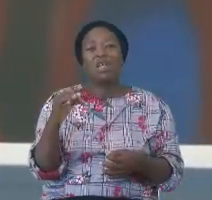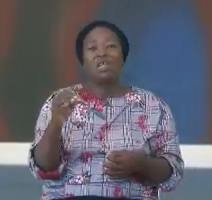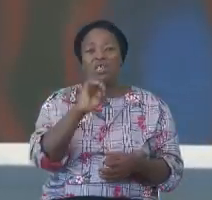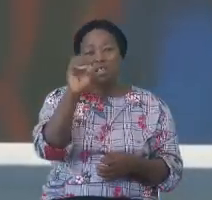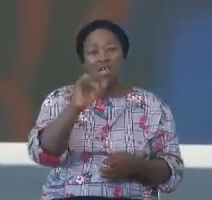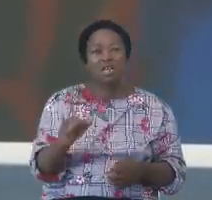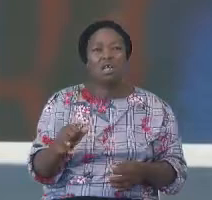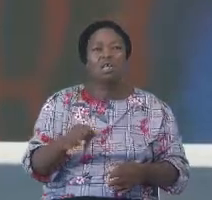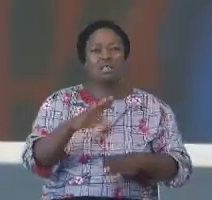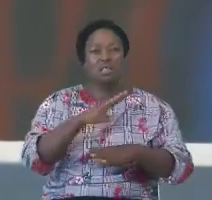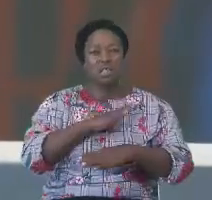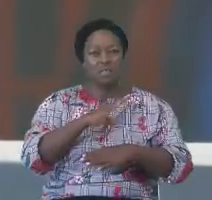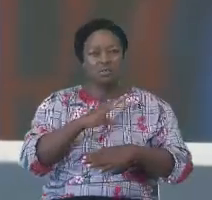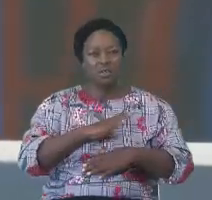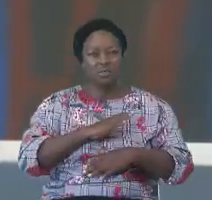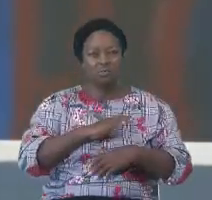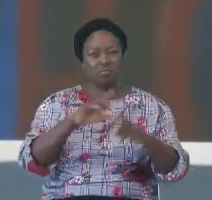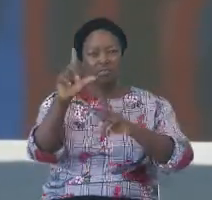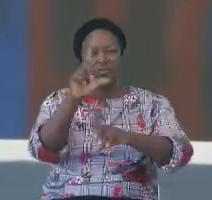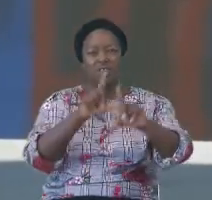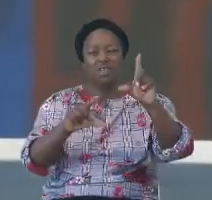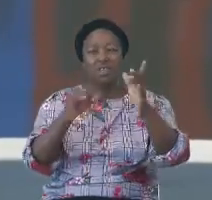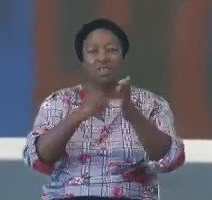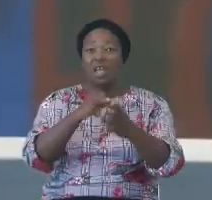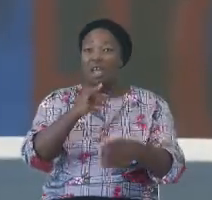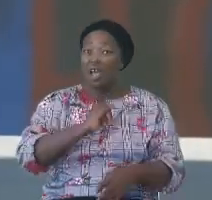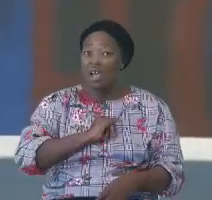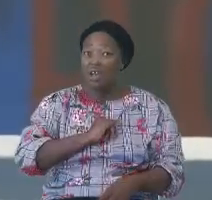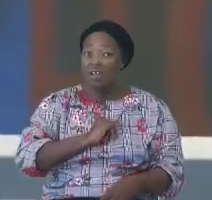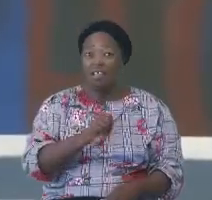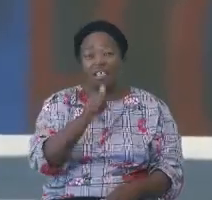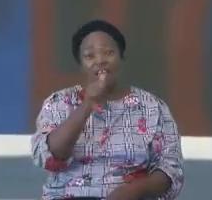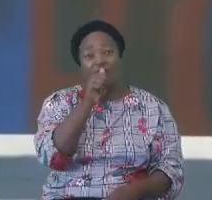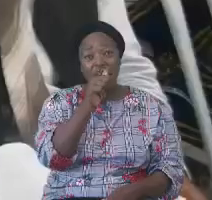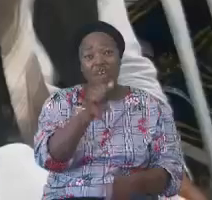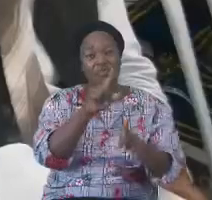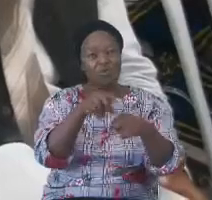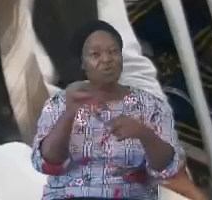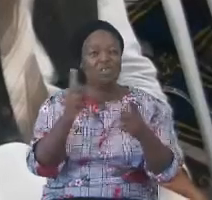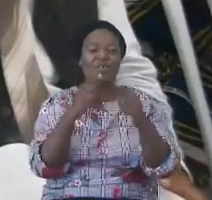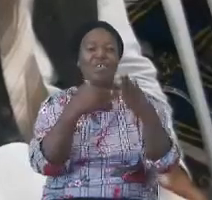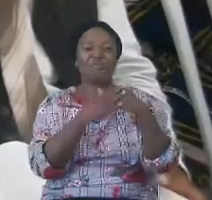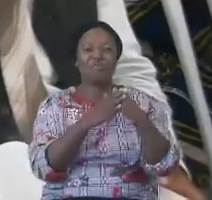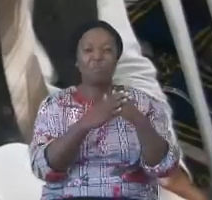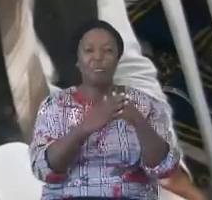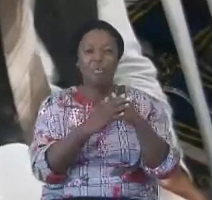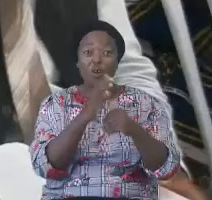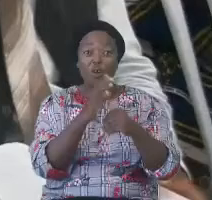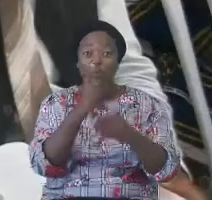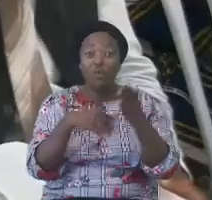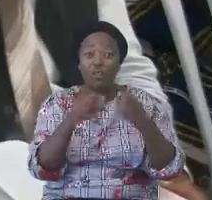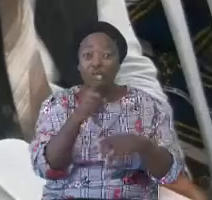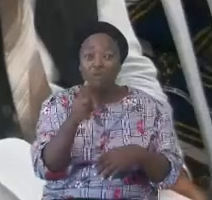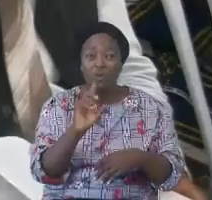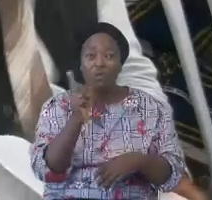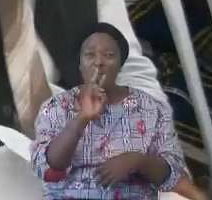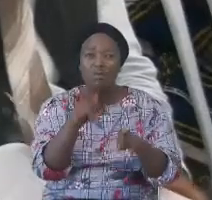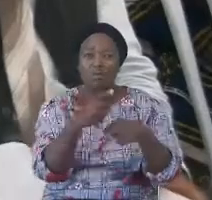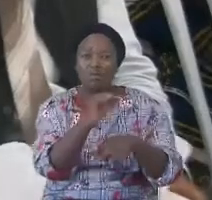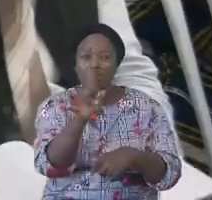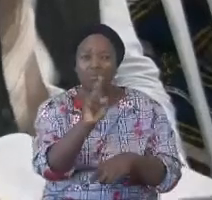eternal satisfaction i'm going to heaven did you say for